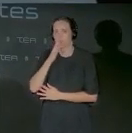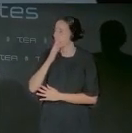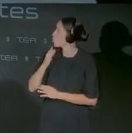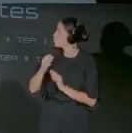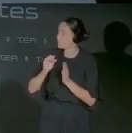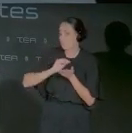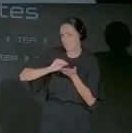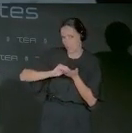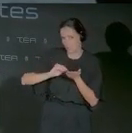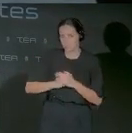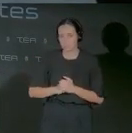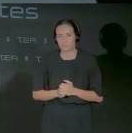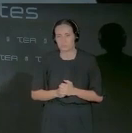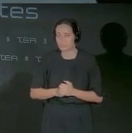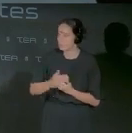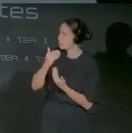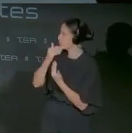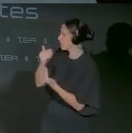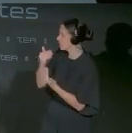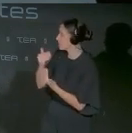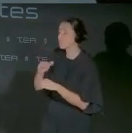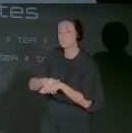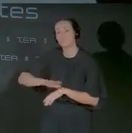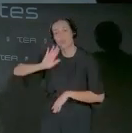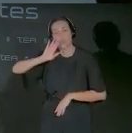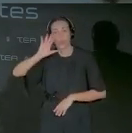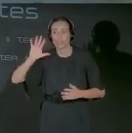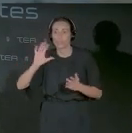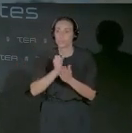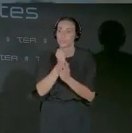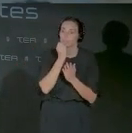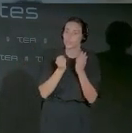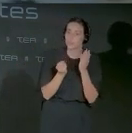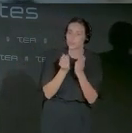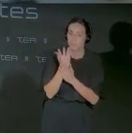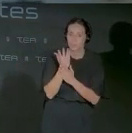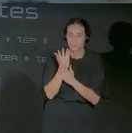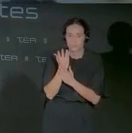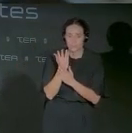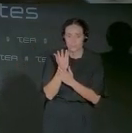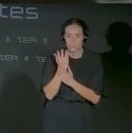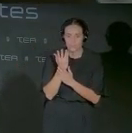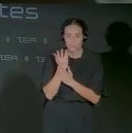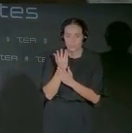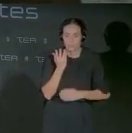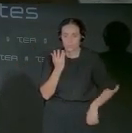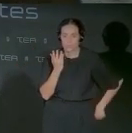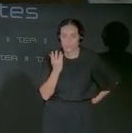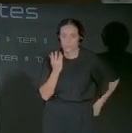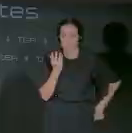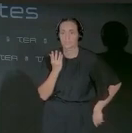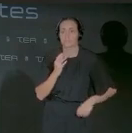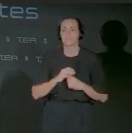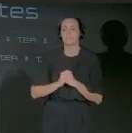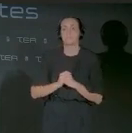Muchas gracias, Héctor. Hello, everyone. Good morning. I will pretend that I can see you all with the lights.